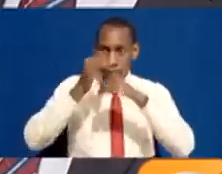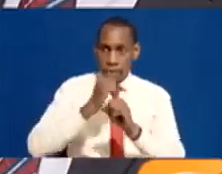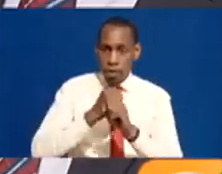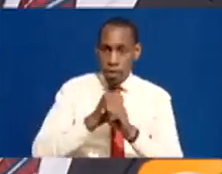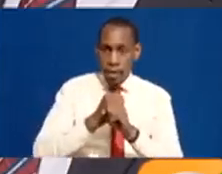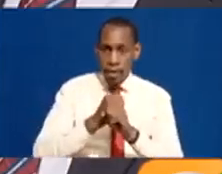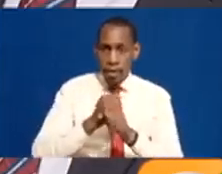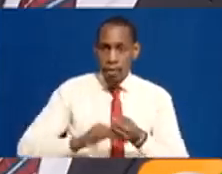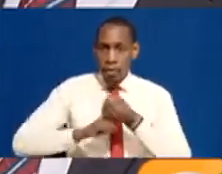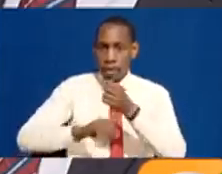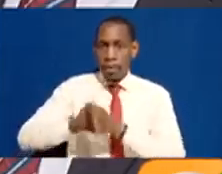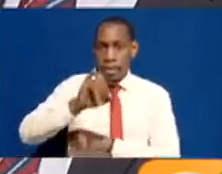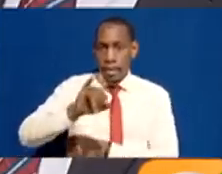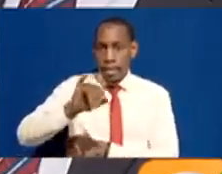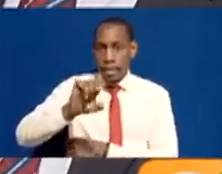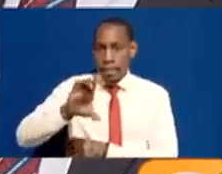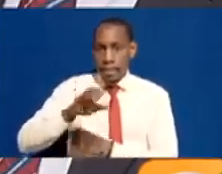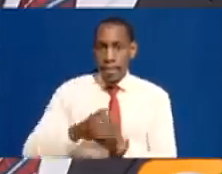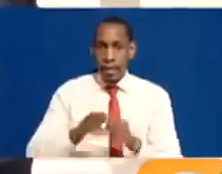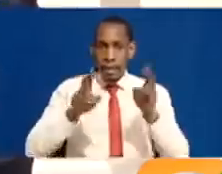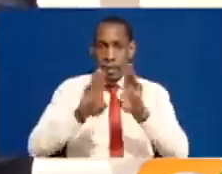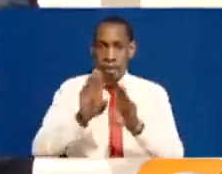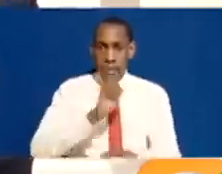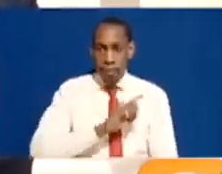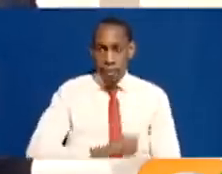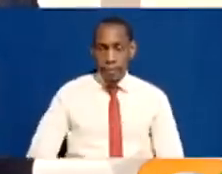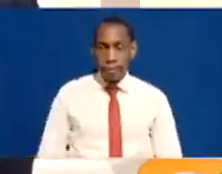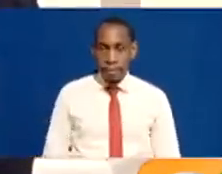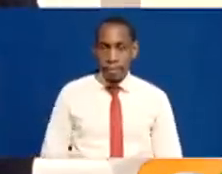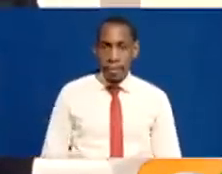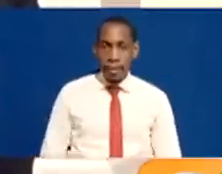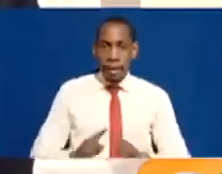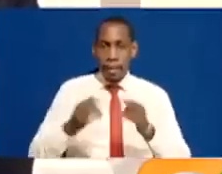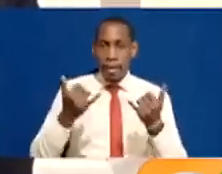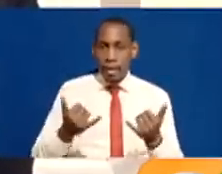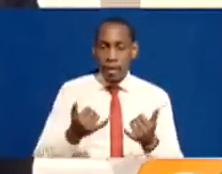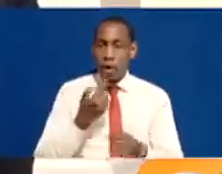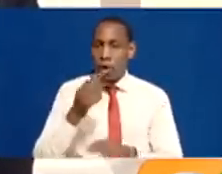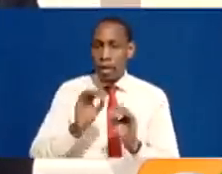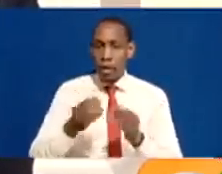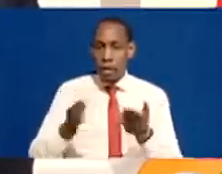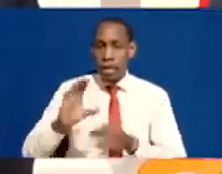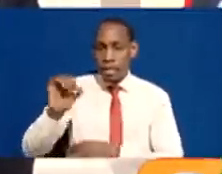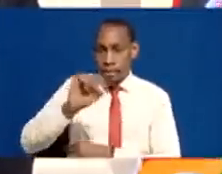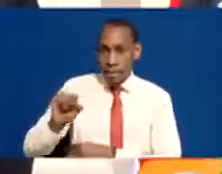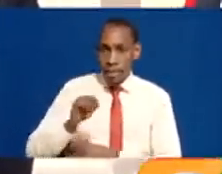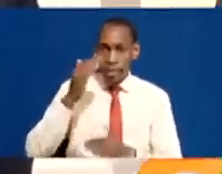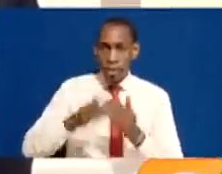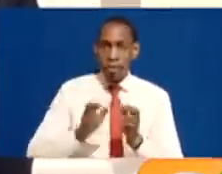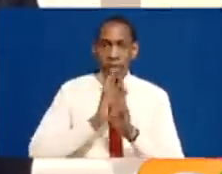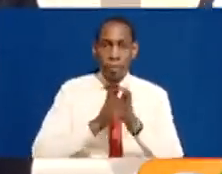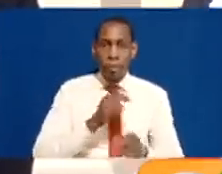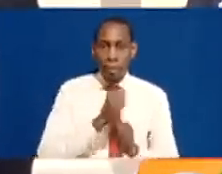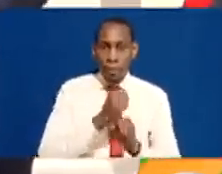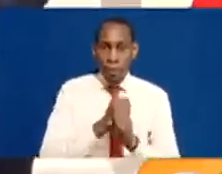performance in supporting IEBC. End of quote. There has, however, been no instructions to any CS to stop reporting